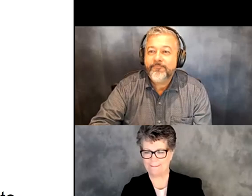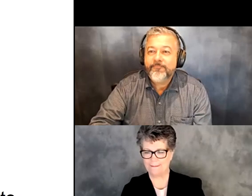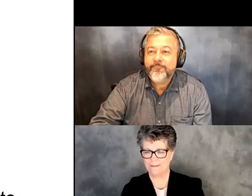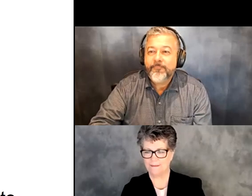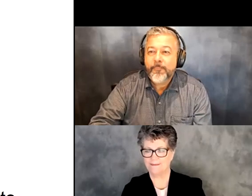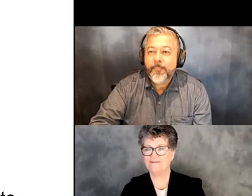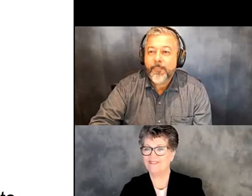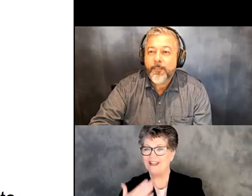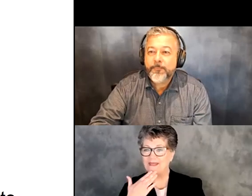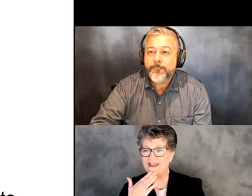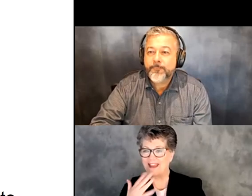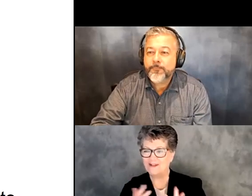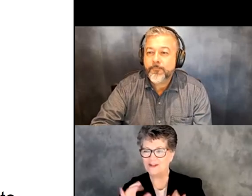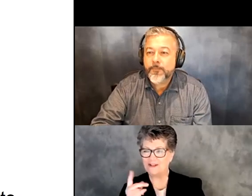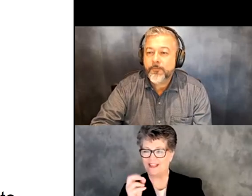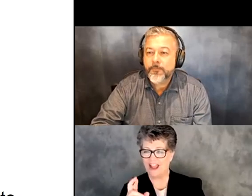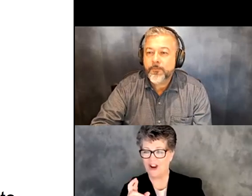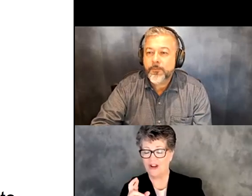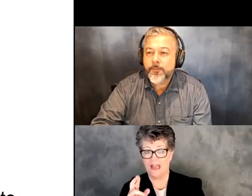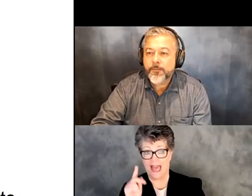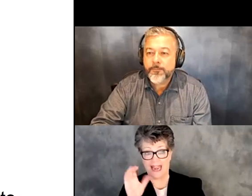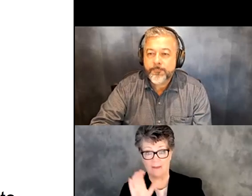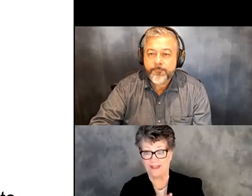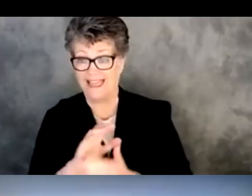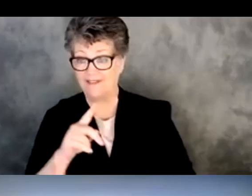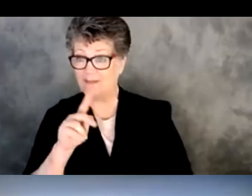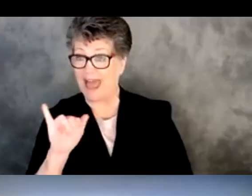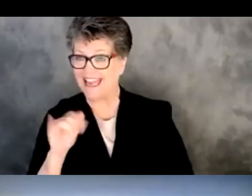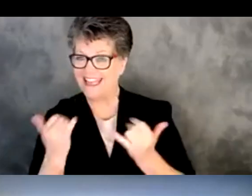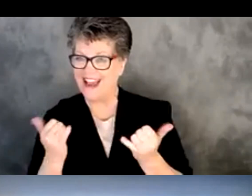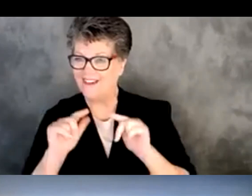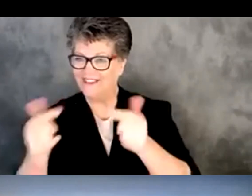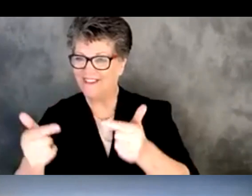Thank you so much, Claire. And I believe it's Patty now.